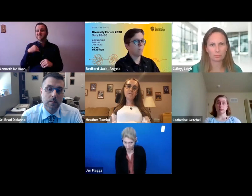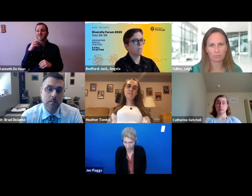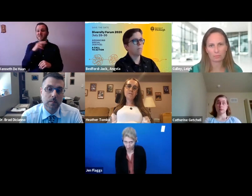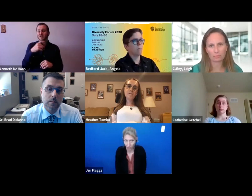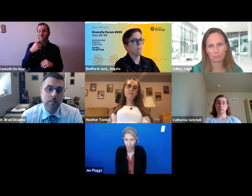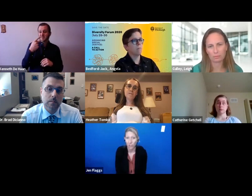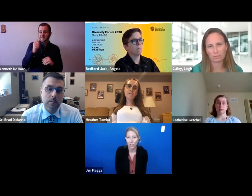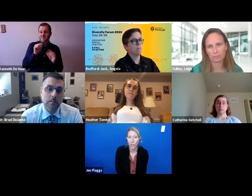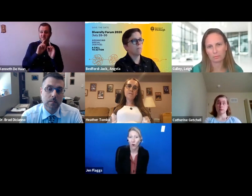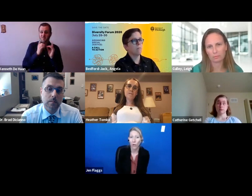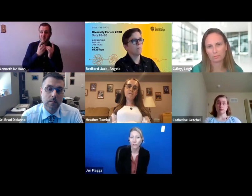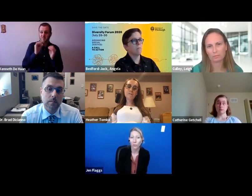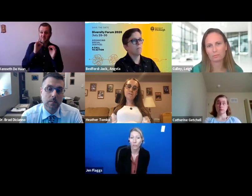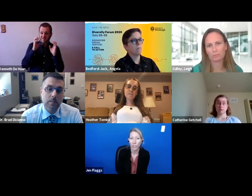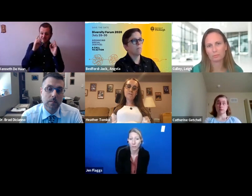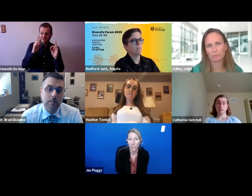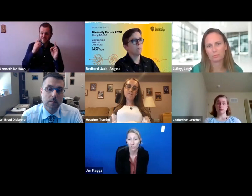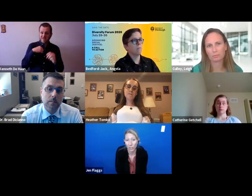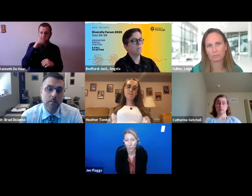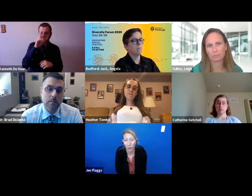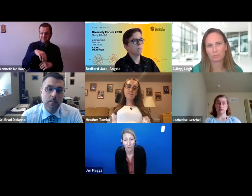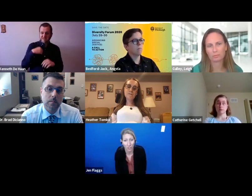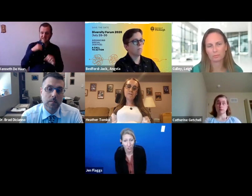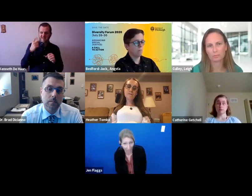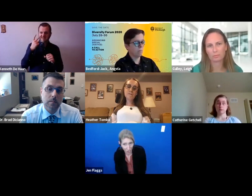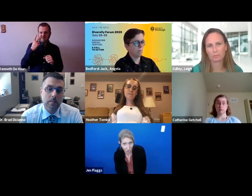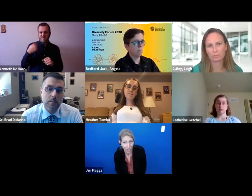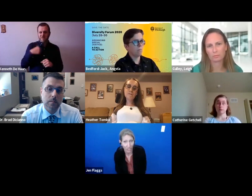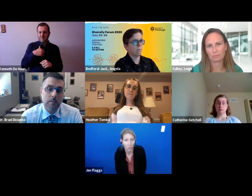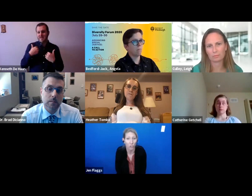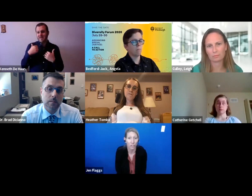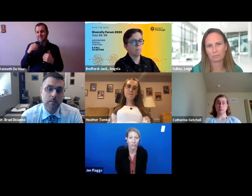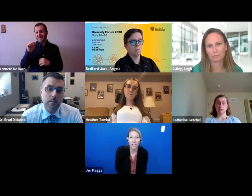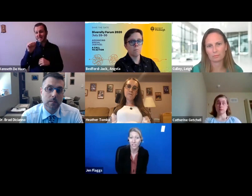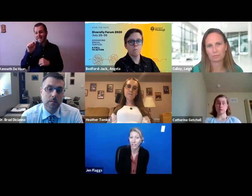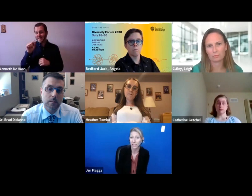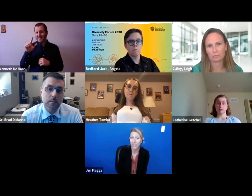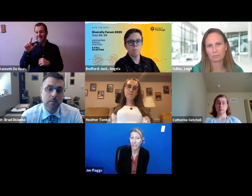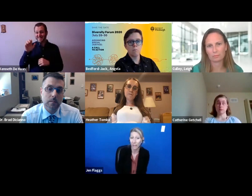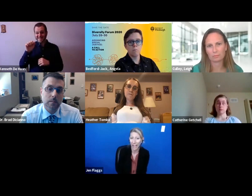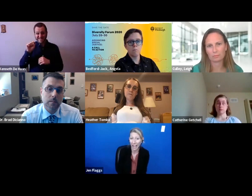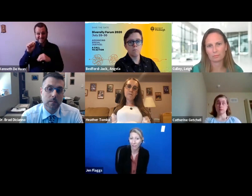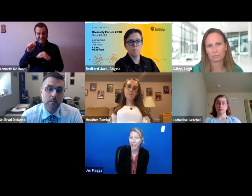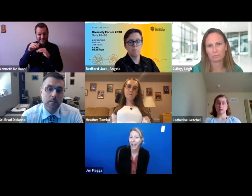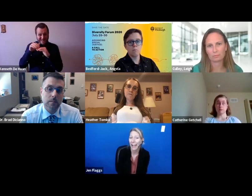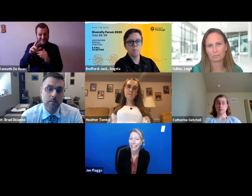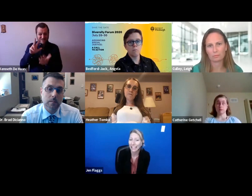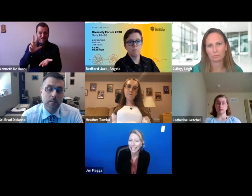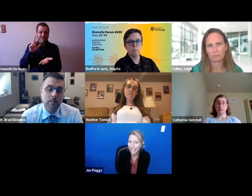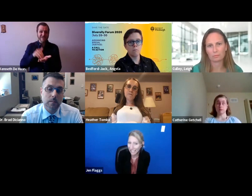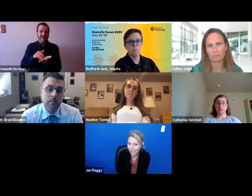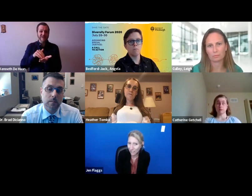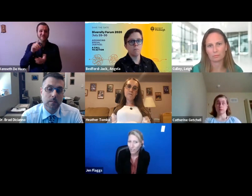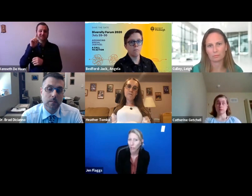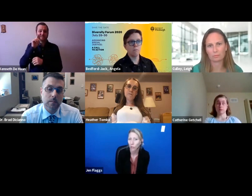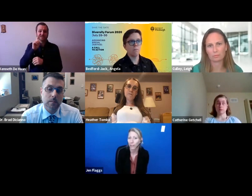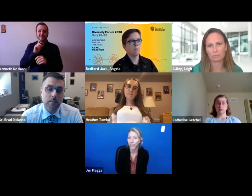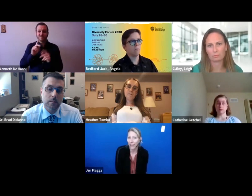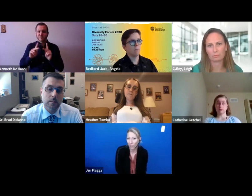Pennsylvania. So if you look at the Pennsylvania Department of Education and you look at the list, I can see that we have at